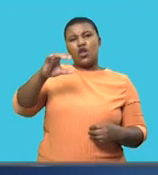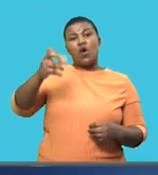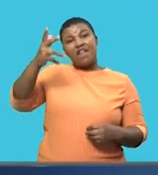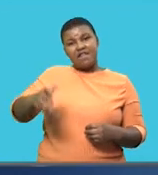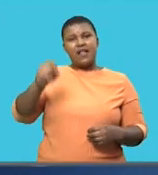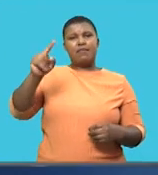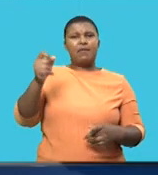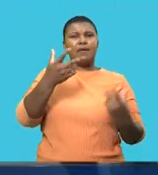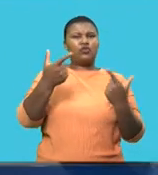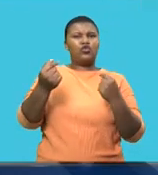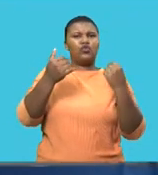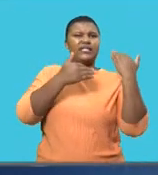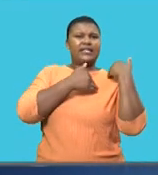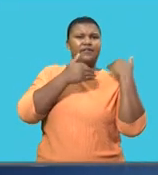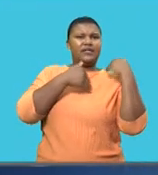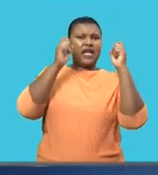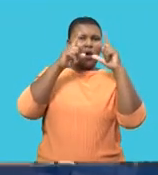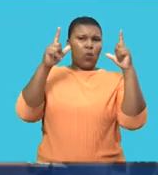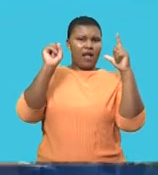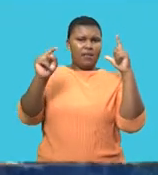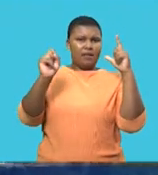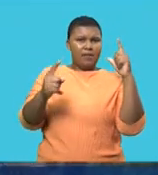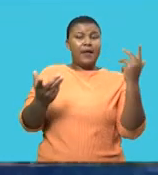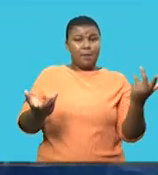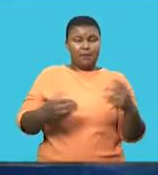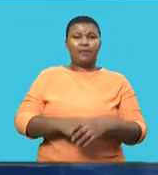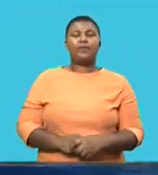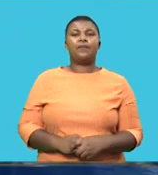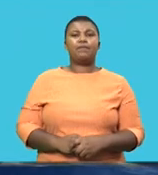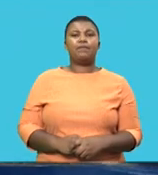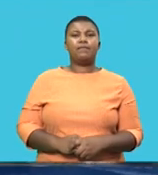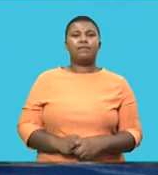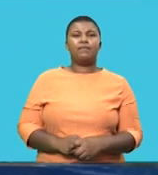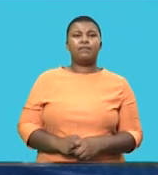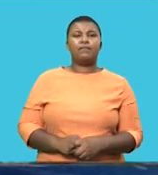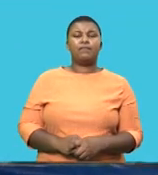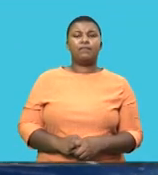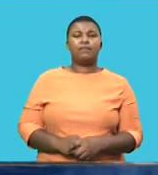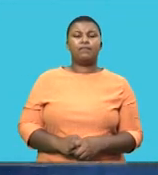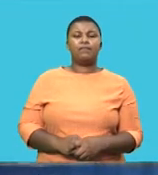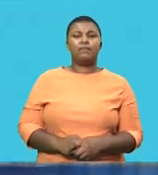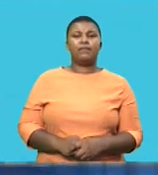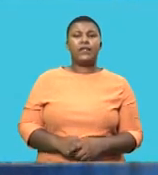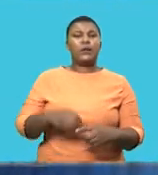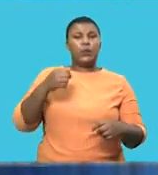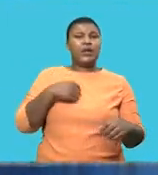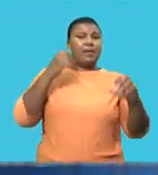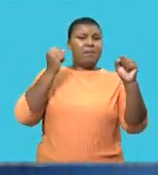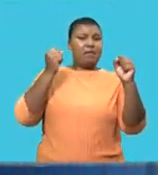safety pedestrian awareness campaign here at the N12 in Golden Highway. We speak to the Gauteng